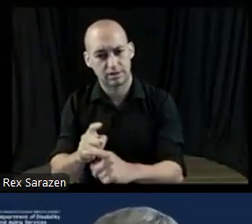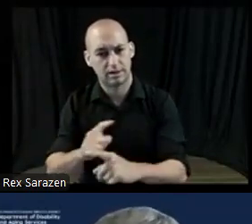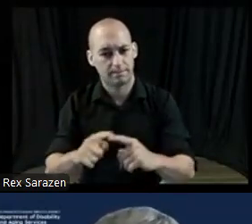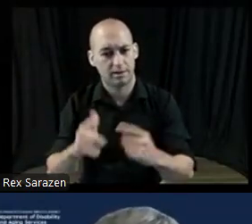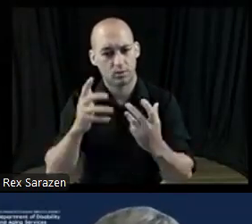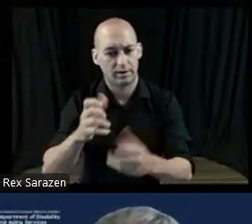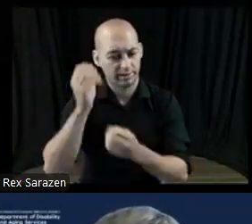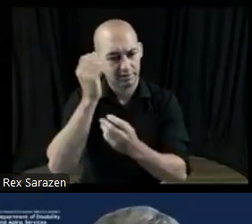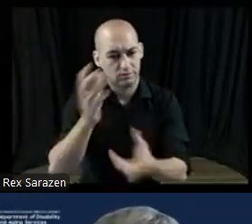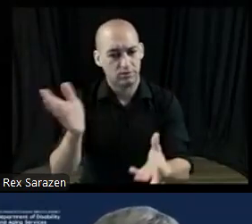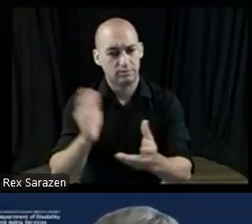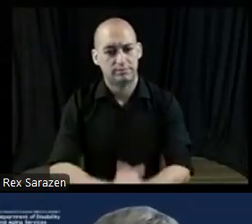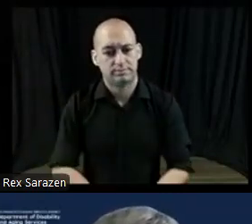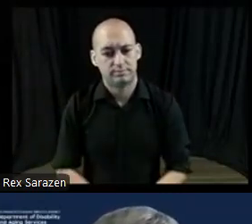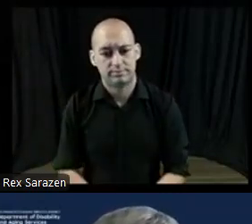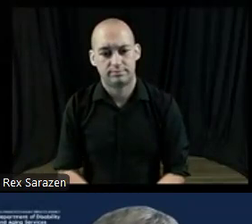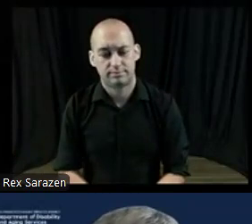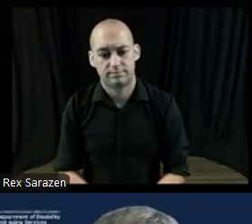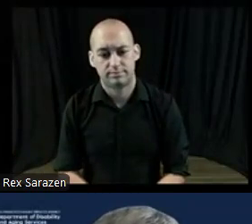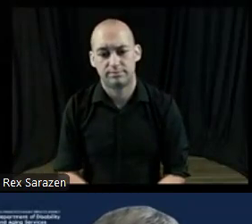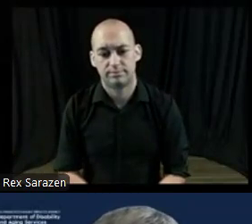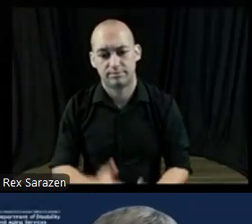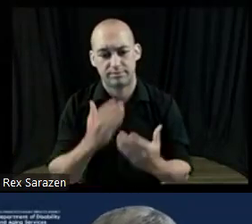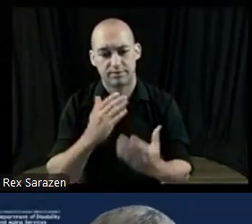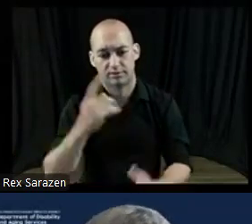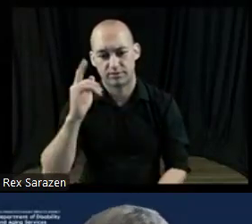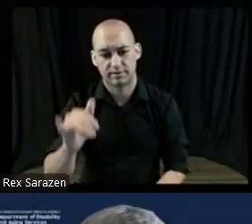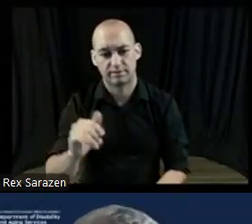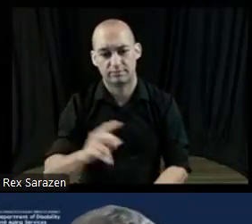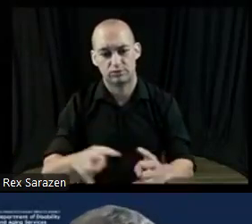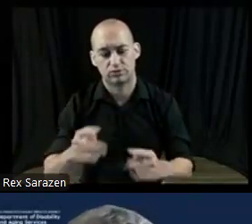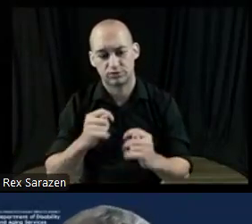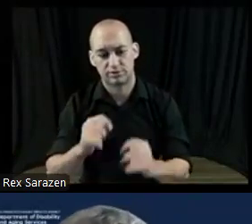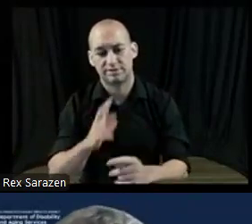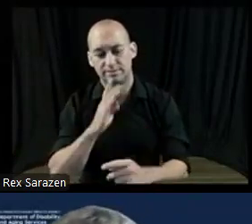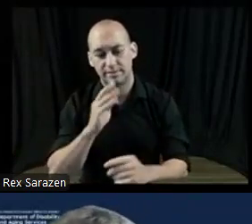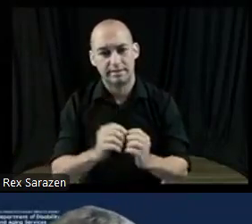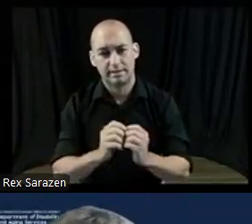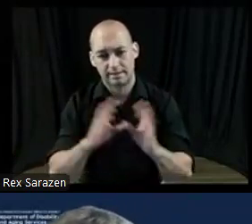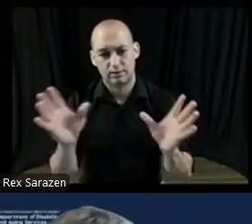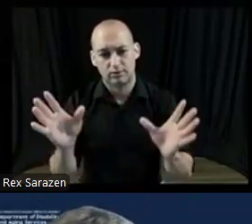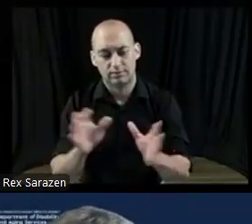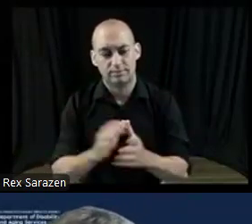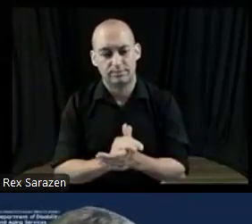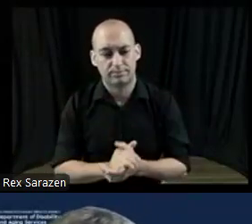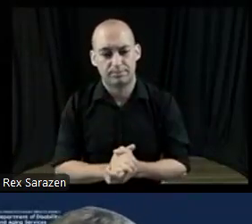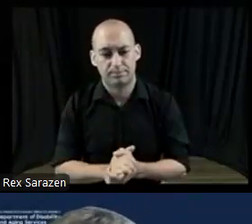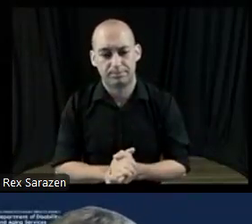update. Thank you for that heads up. I'll try to speak a little bit clearer and louder. How is that?